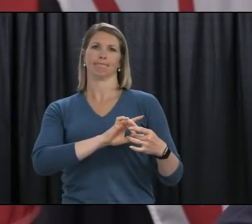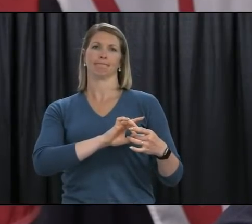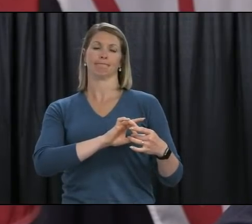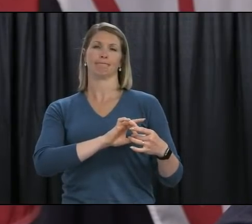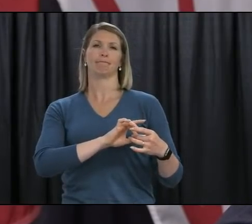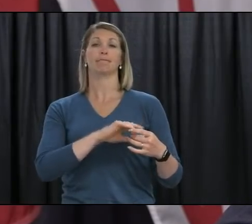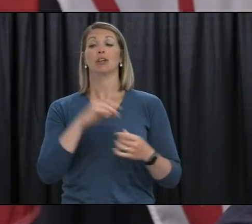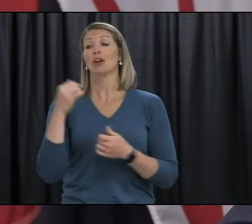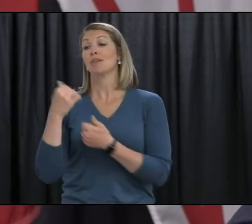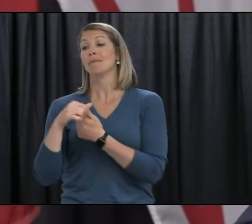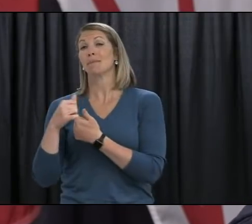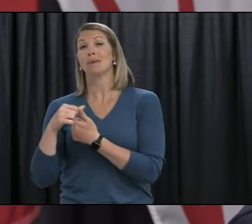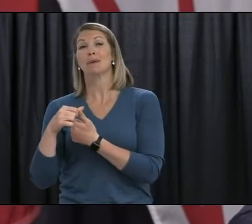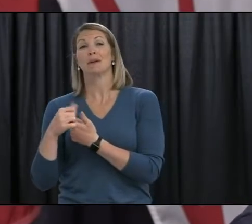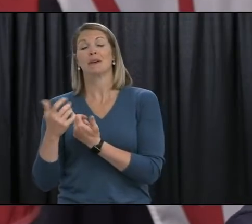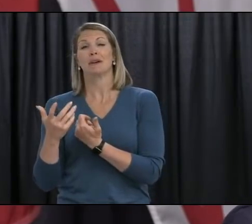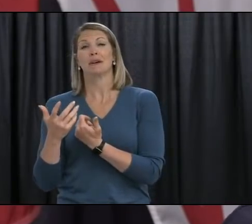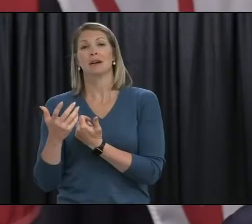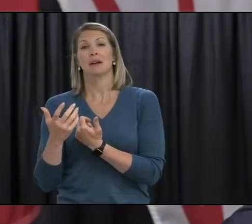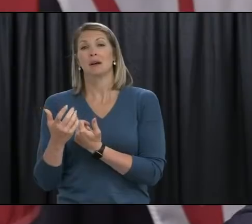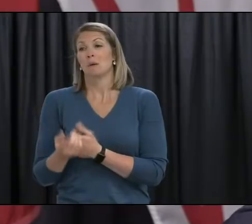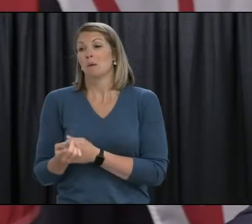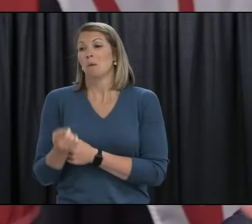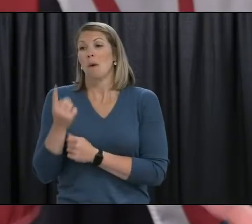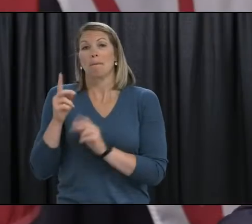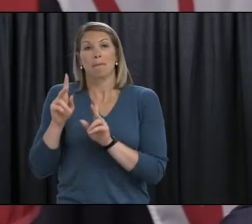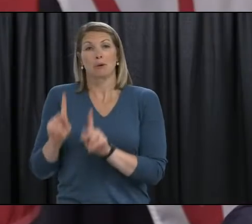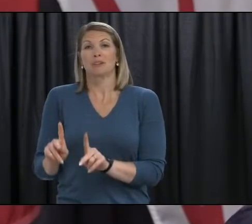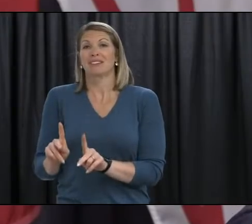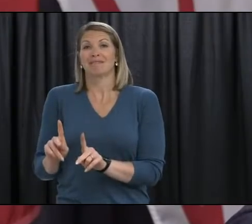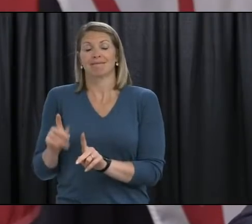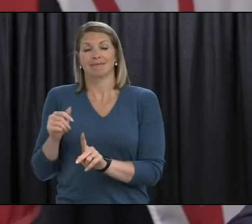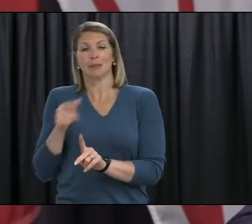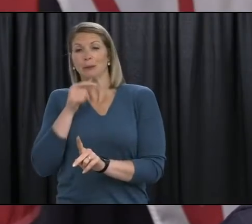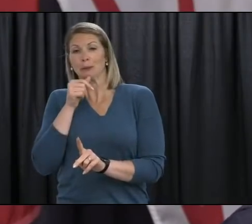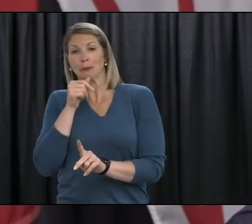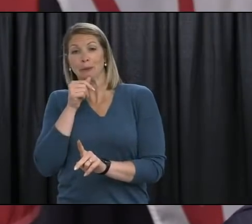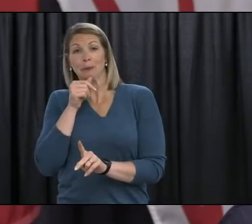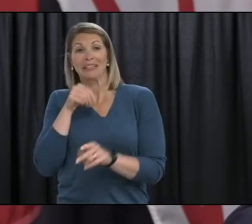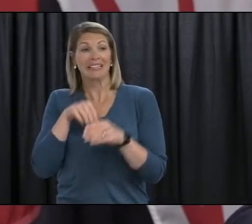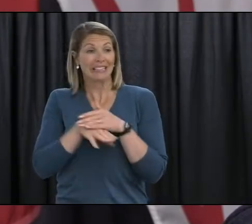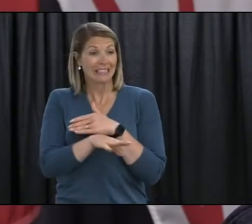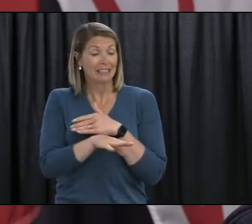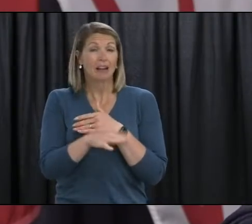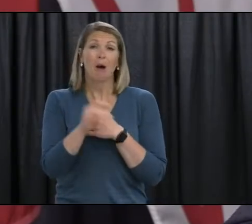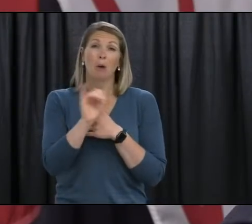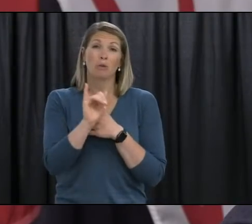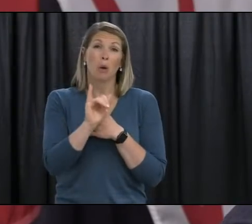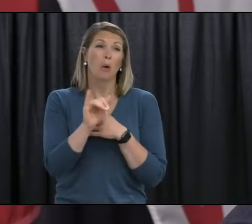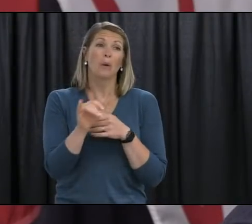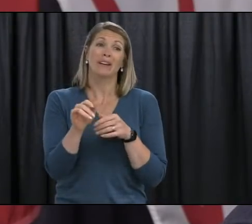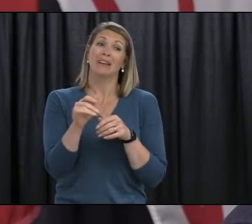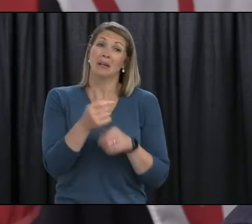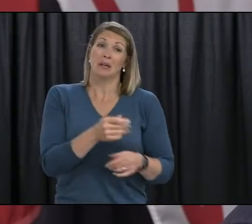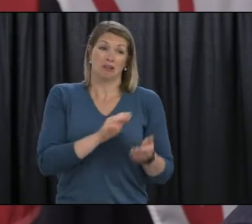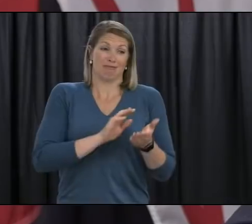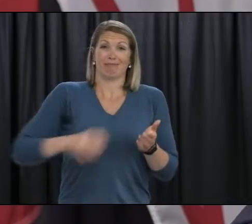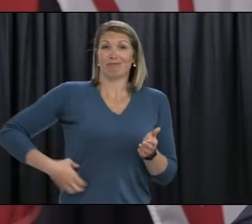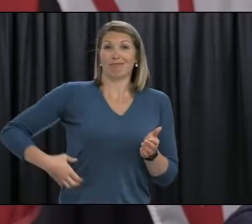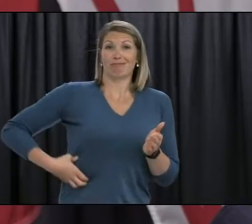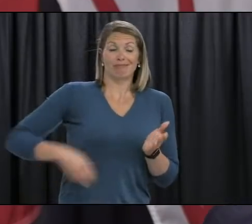this as well. The demand that will be on staff, that, sometimes it will require, cleaning and extra cleaning and so on, as